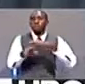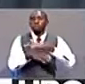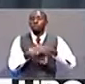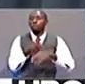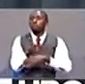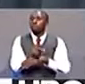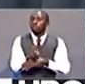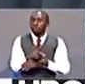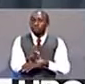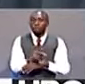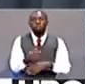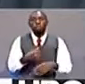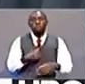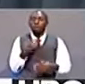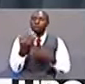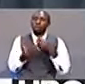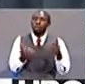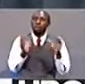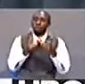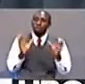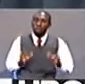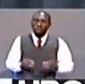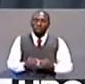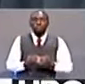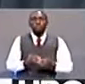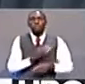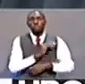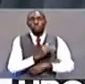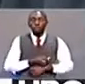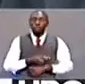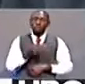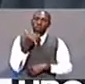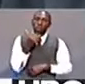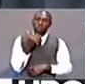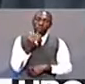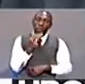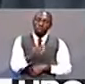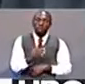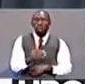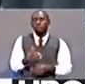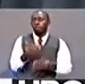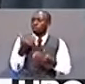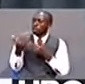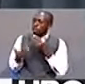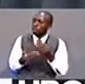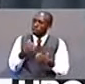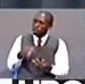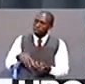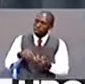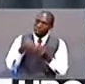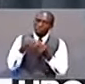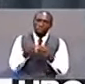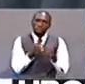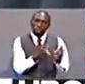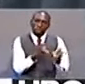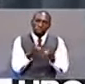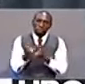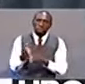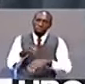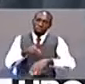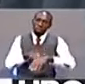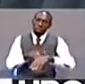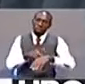I want to thank you all. Madam Speaker, I want to thank you in a special way for the time you have allocated